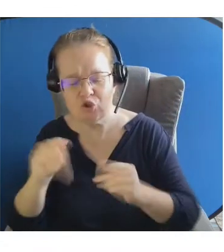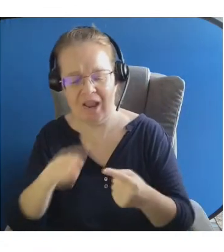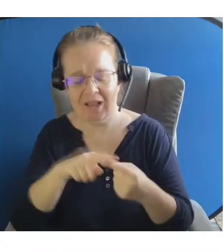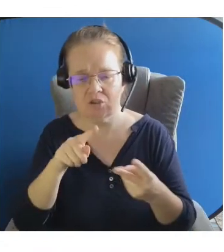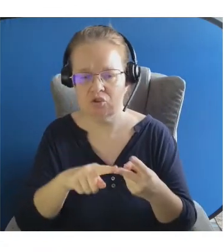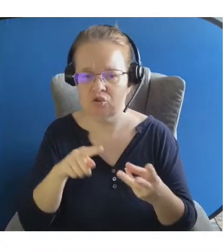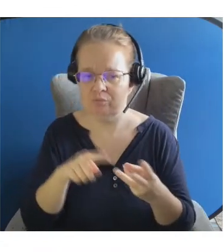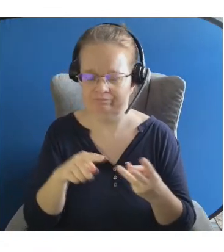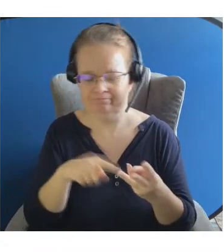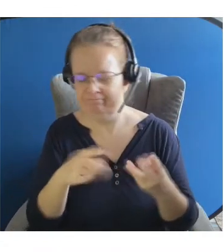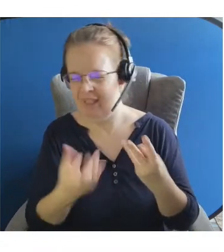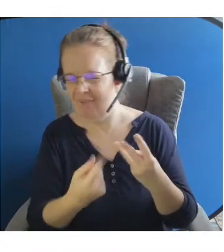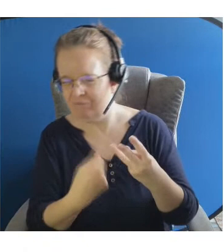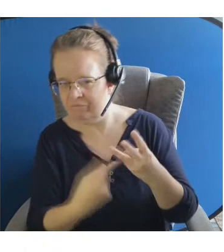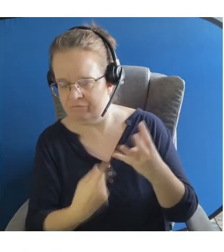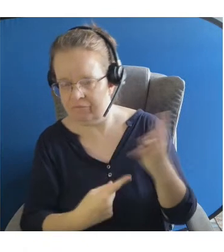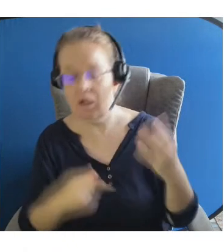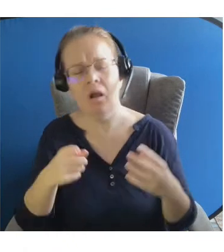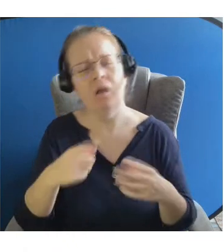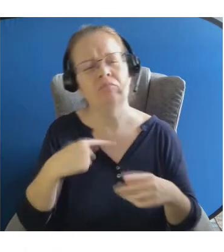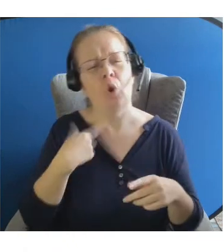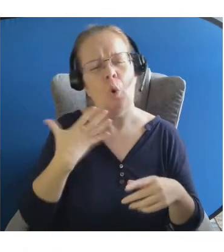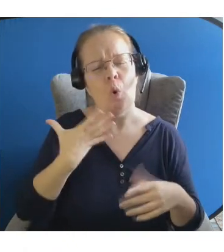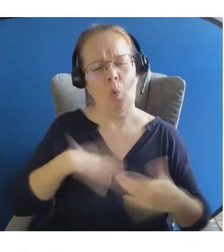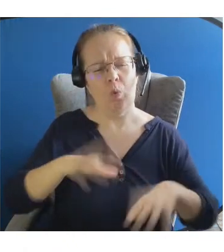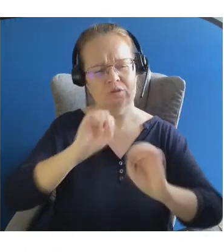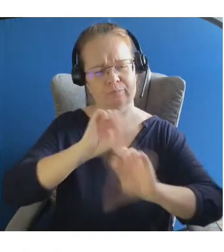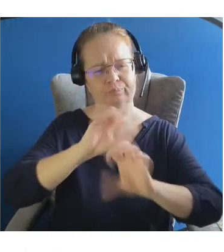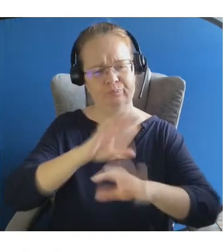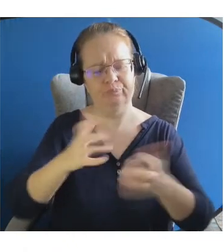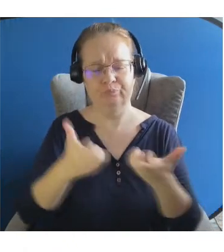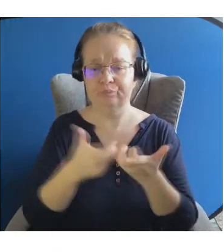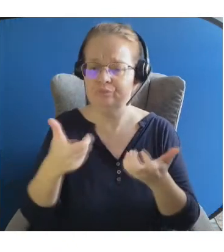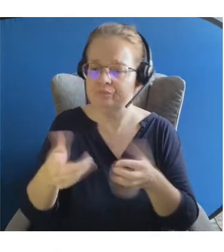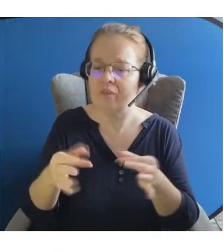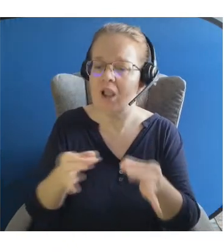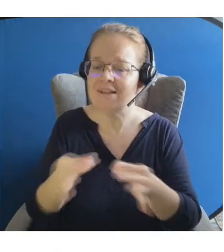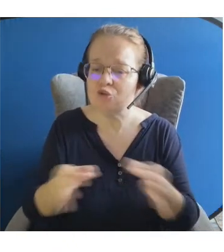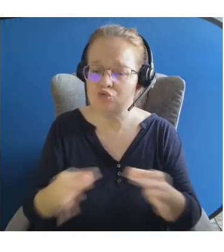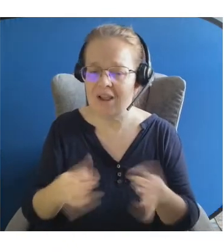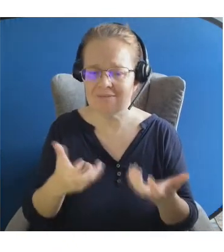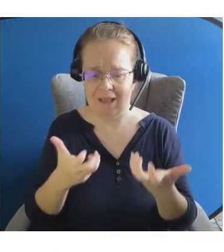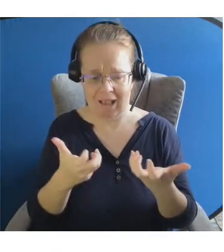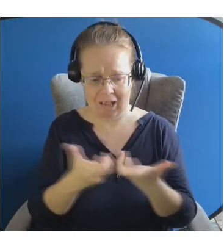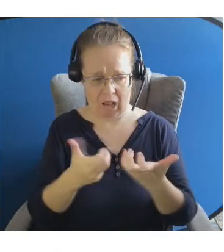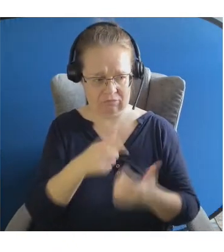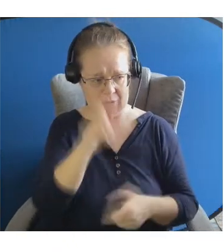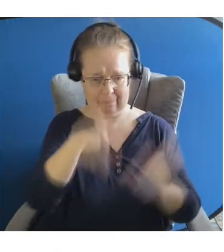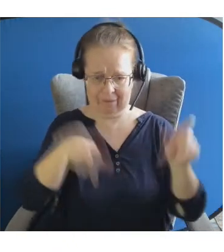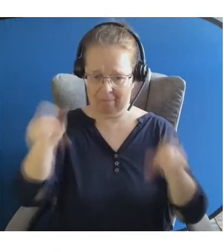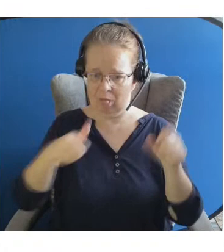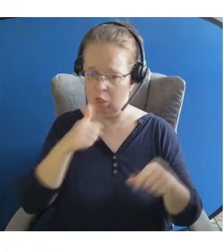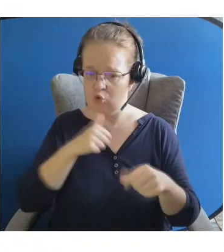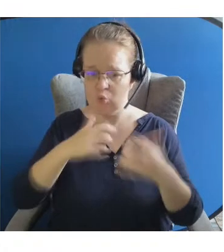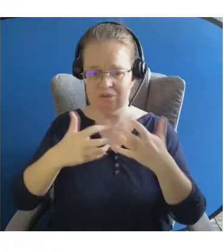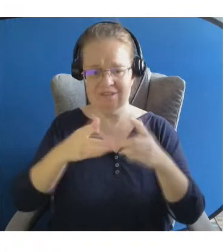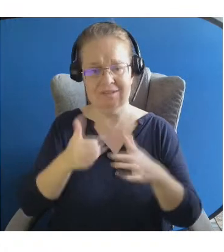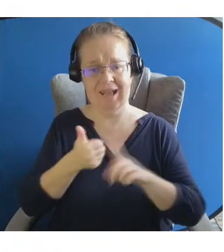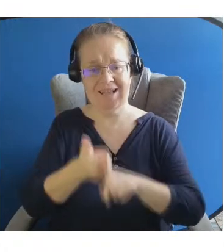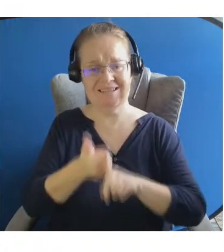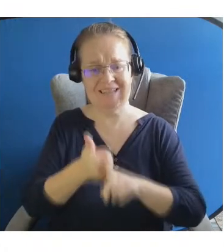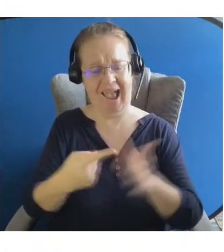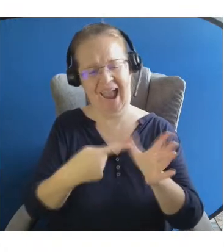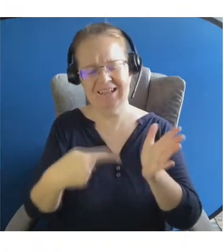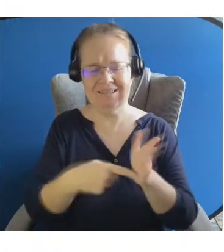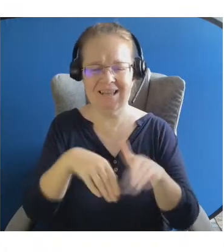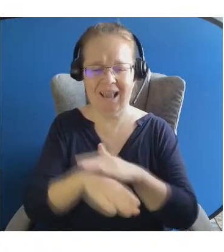to tell you about how the strategy proposes to help people who use assistive technology in the workplace. There is a